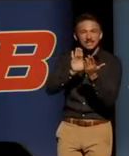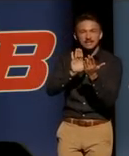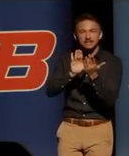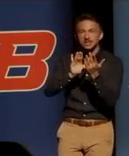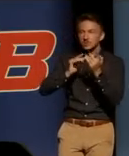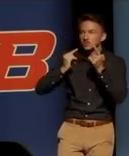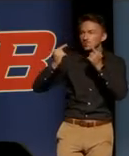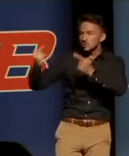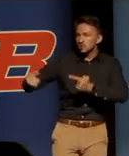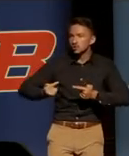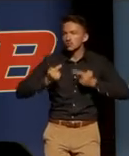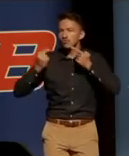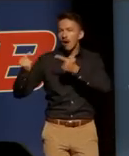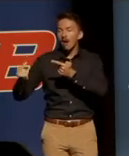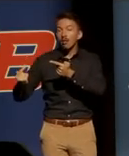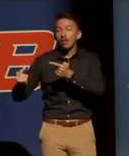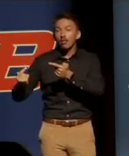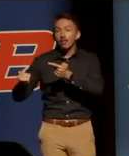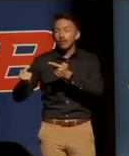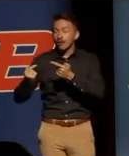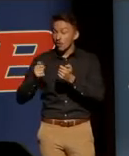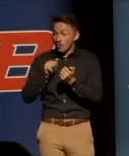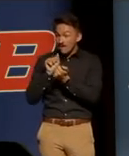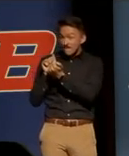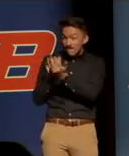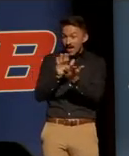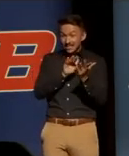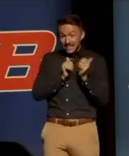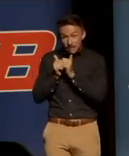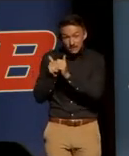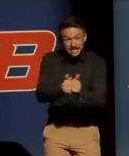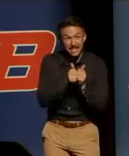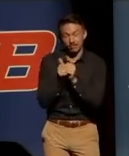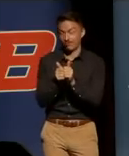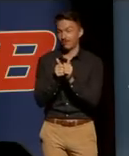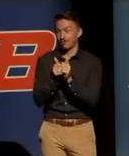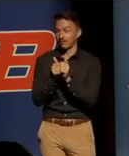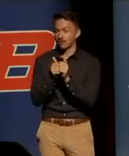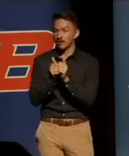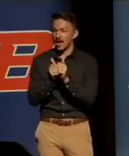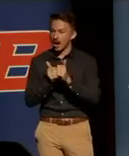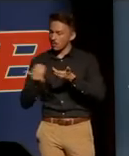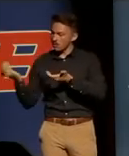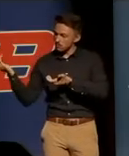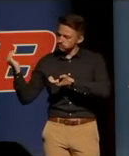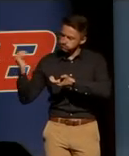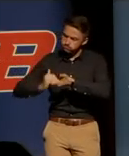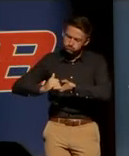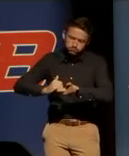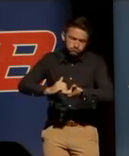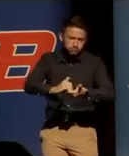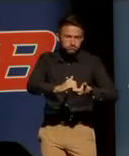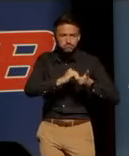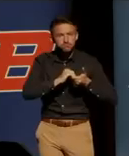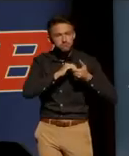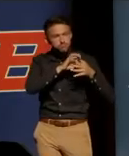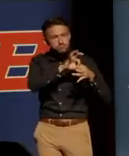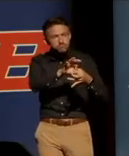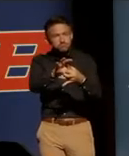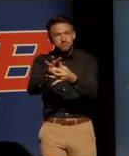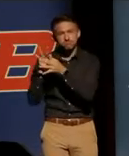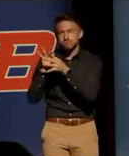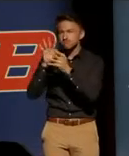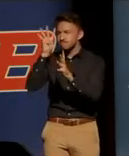we face them together, and we will develop creative and meaningful solutions